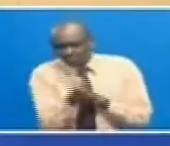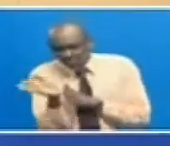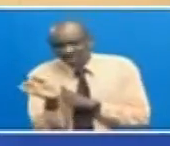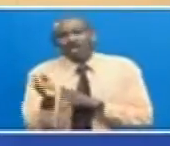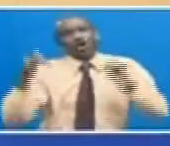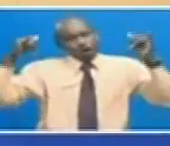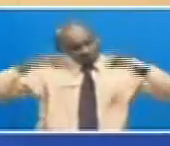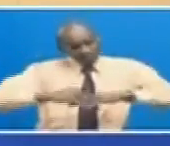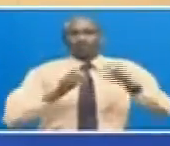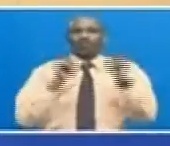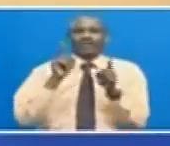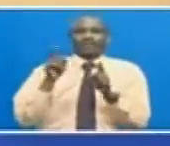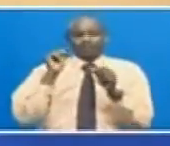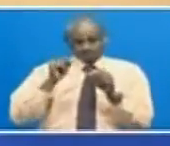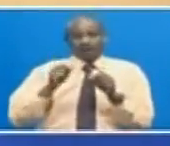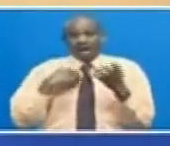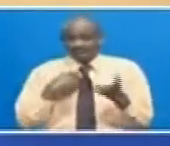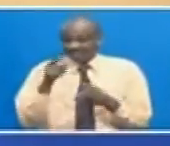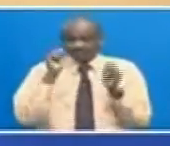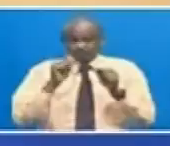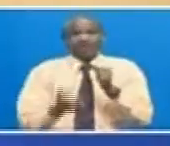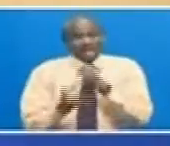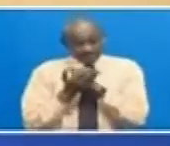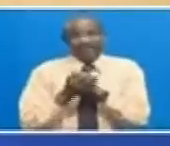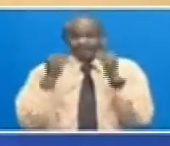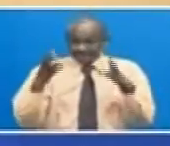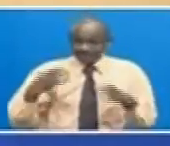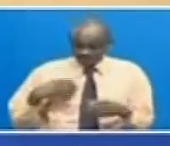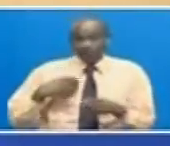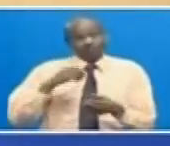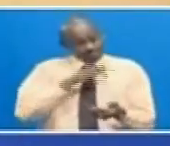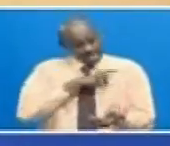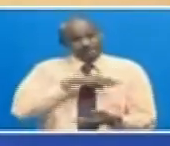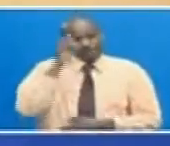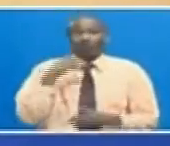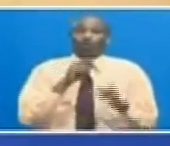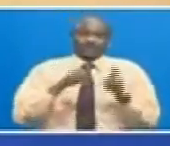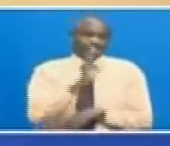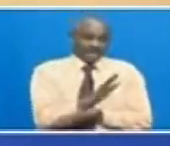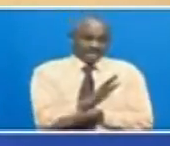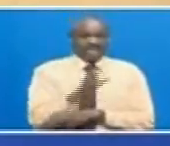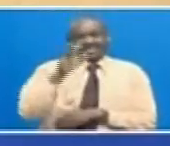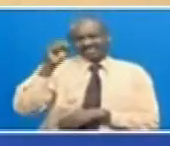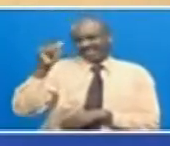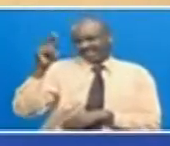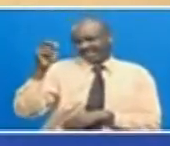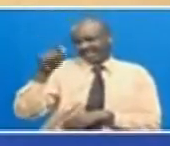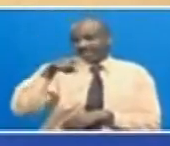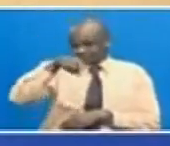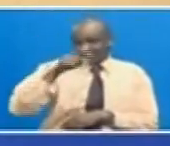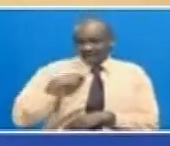conference tourism, hoping that this will help bring in more income for the hotels. Serena Hotel has taken up